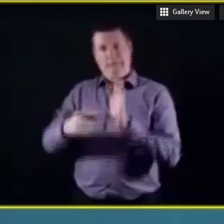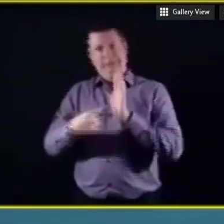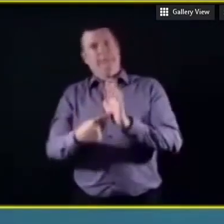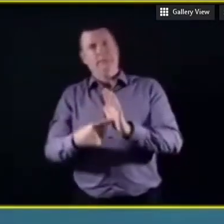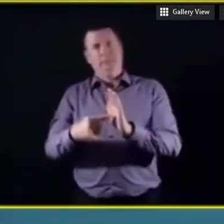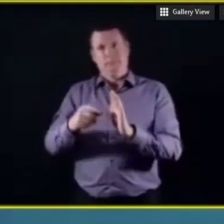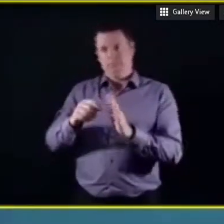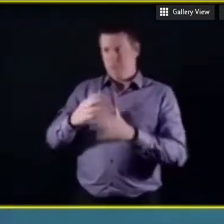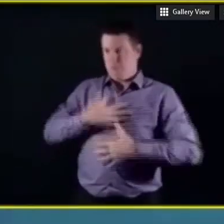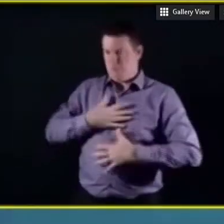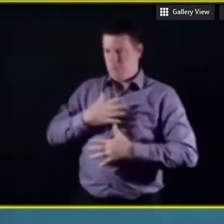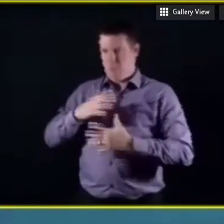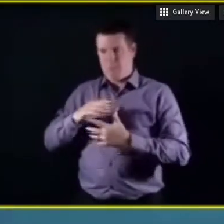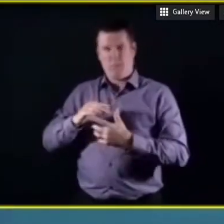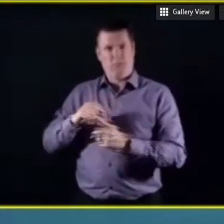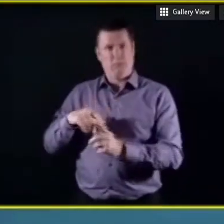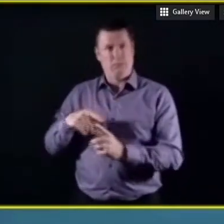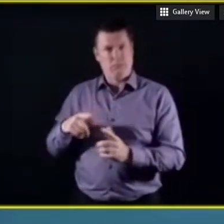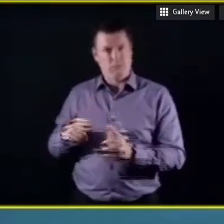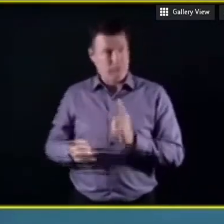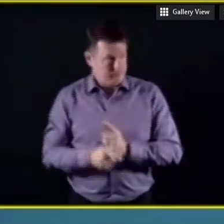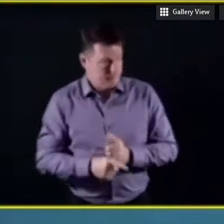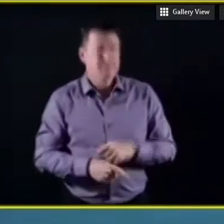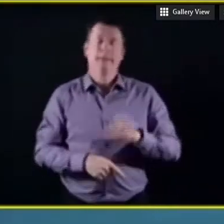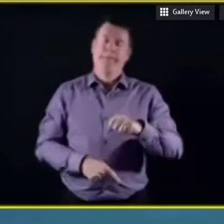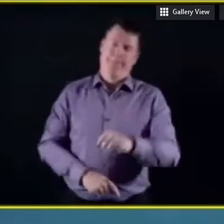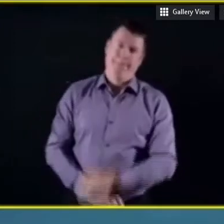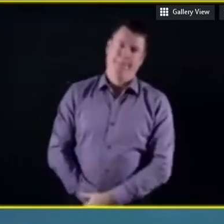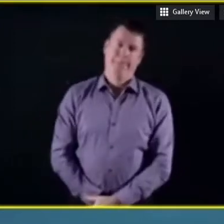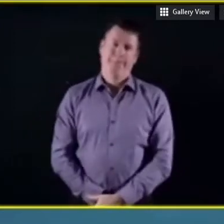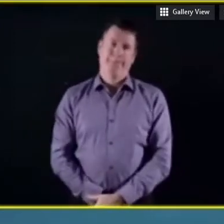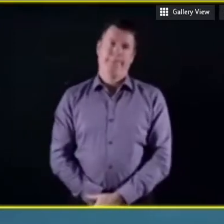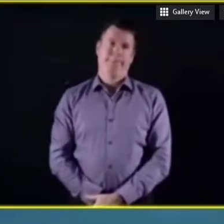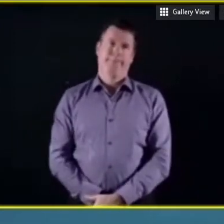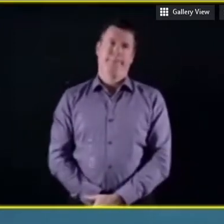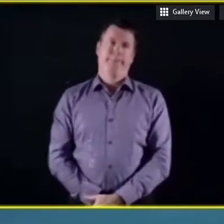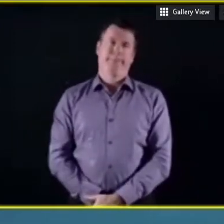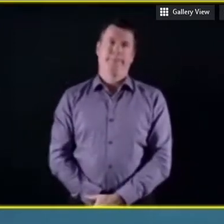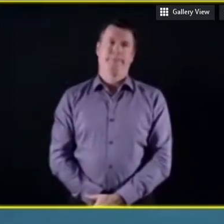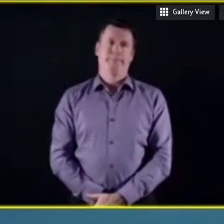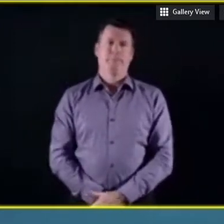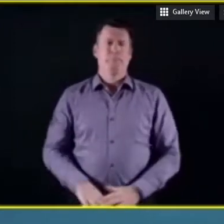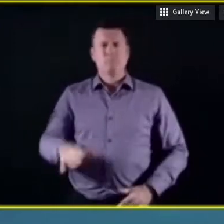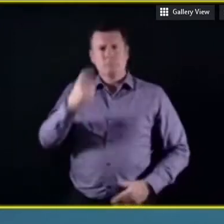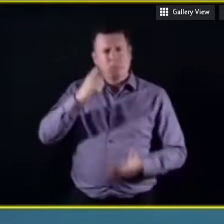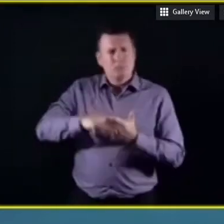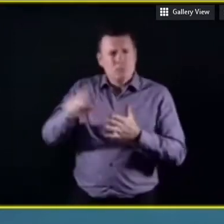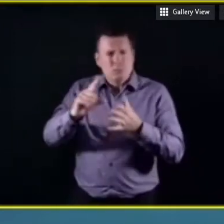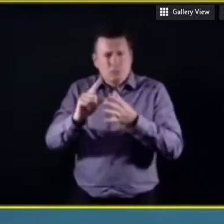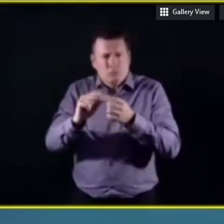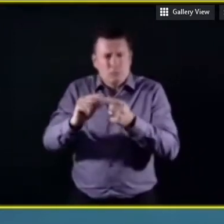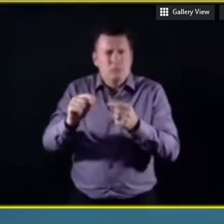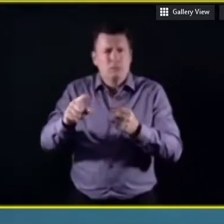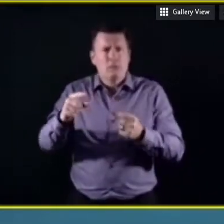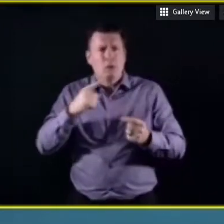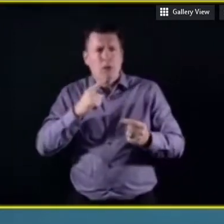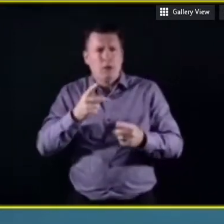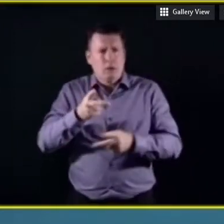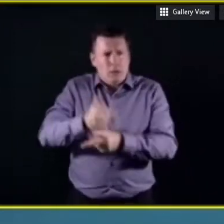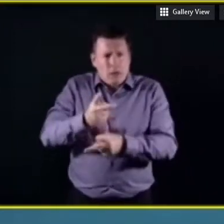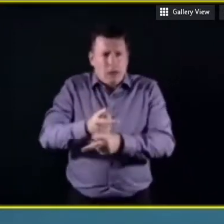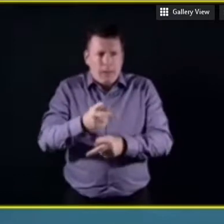takes special precautions to make sure patients are safe who do have these respiratory symptoms. Could you maybe talk through from a patient's perspective, what is it